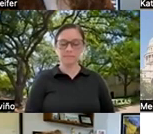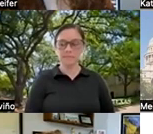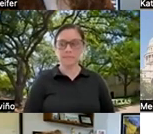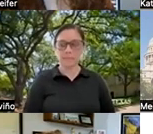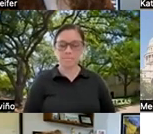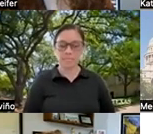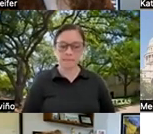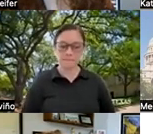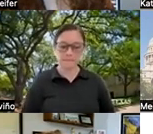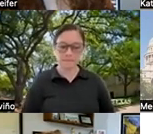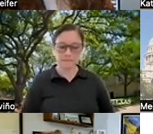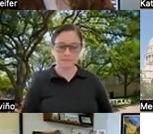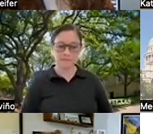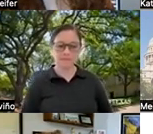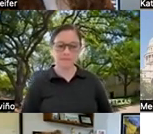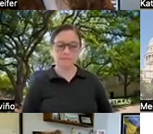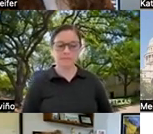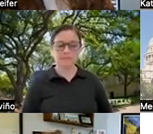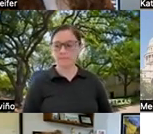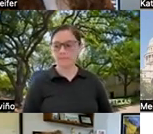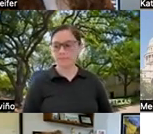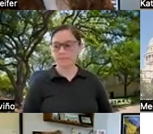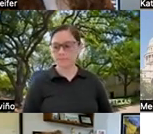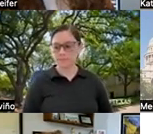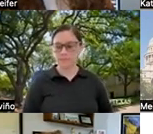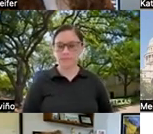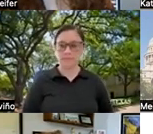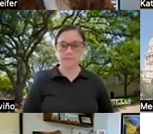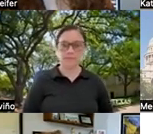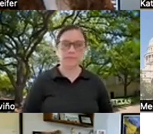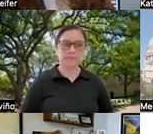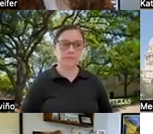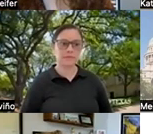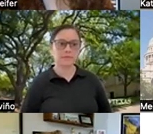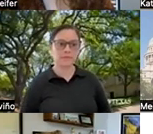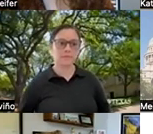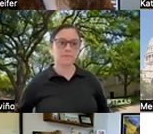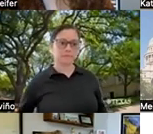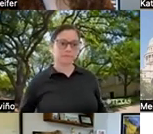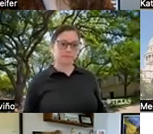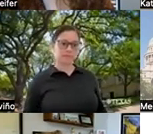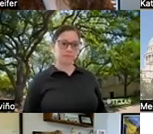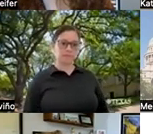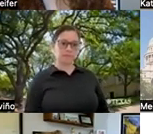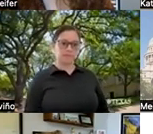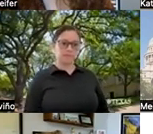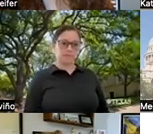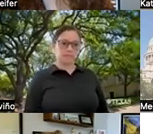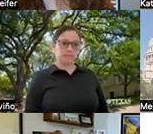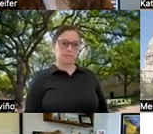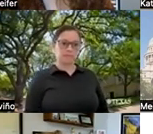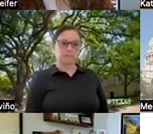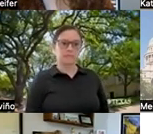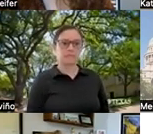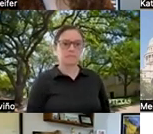and meets the state's visions and mission. It includes measurable goals with a plan for progress monitoring, and the